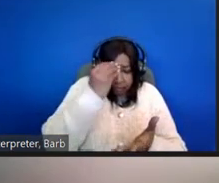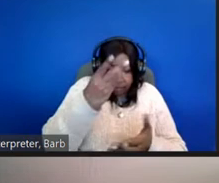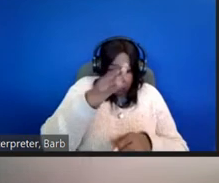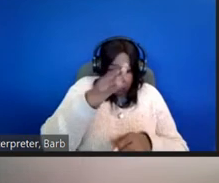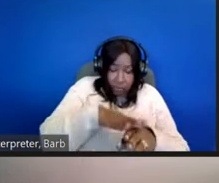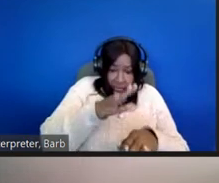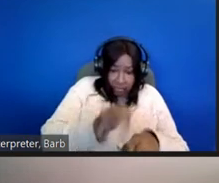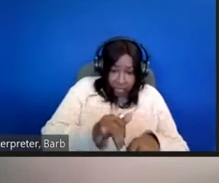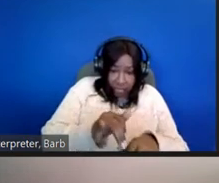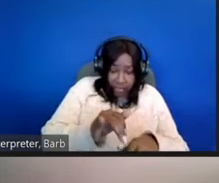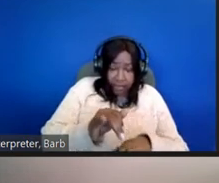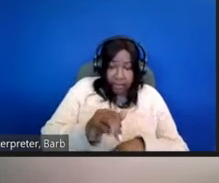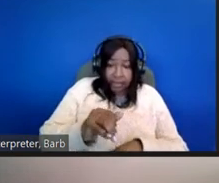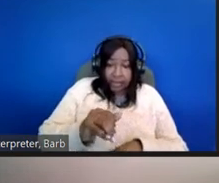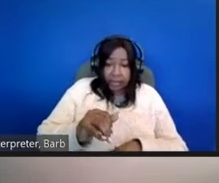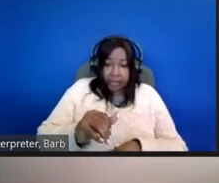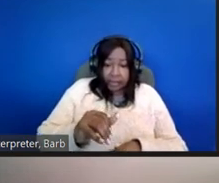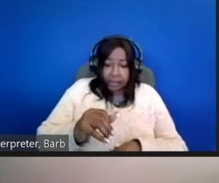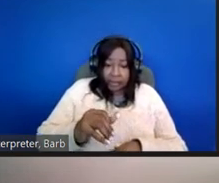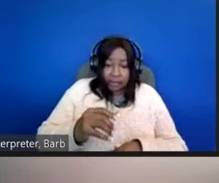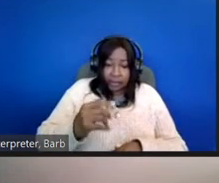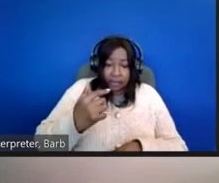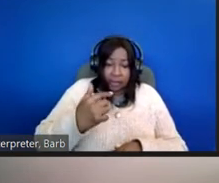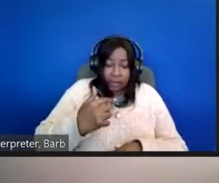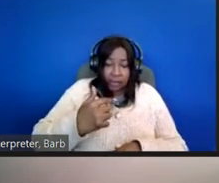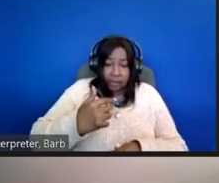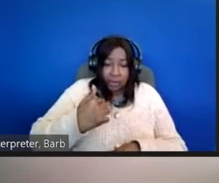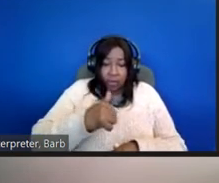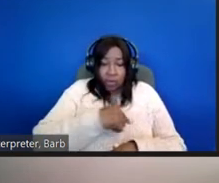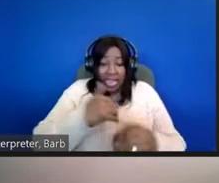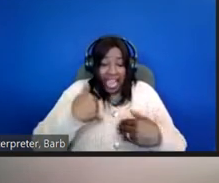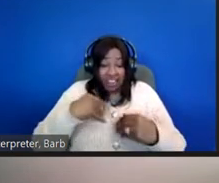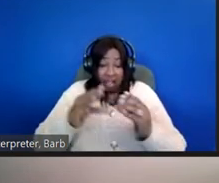We haven't, you know, we're actually, I have a meeting after this.